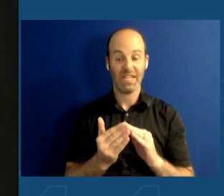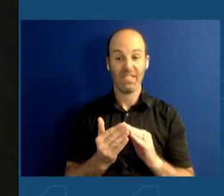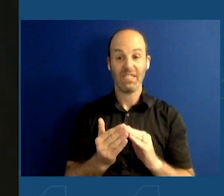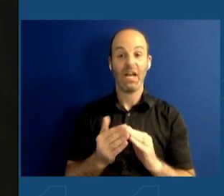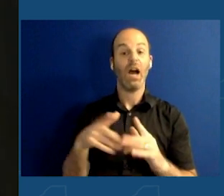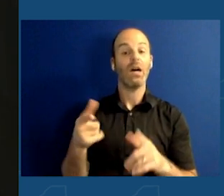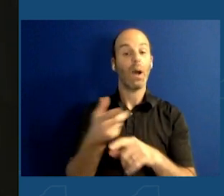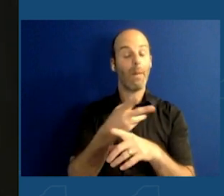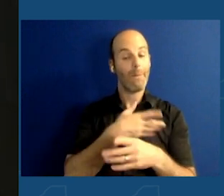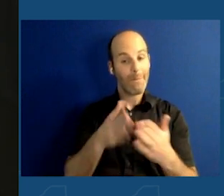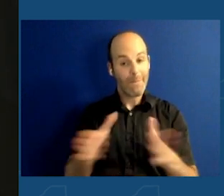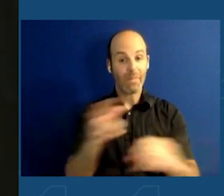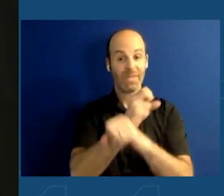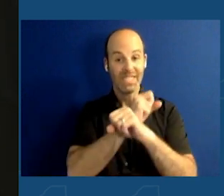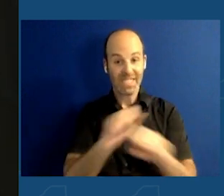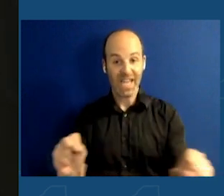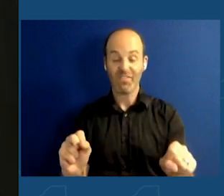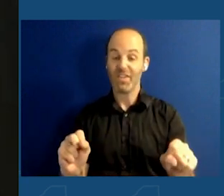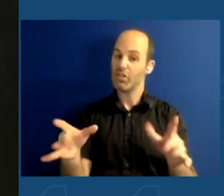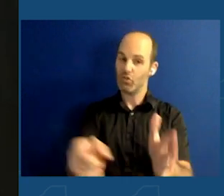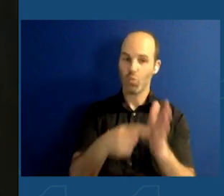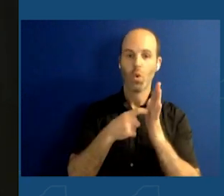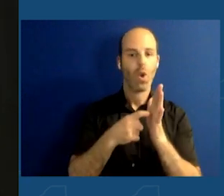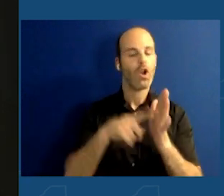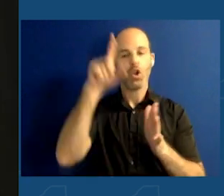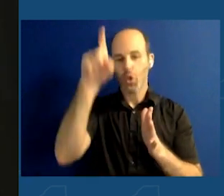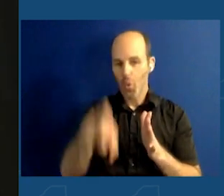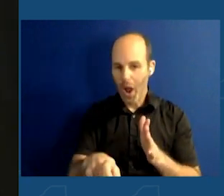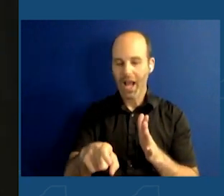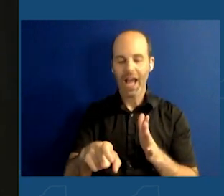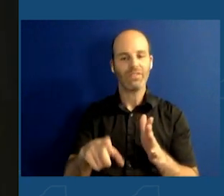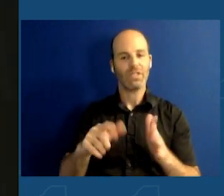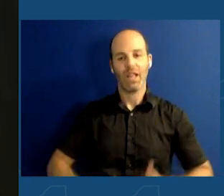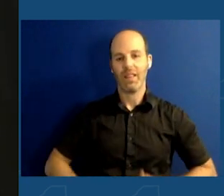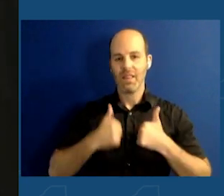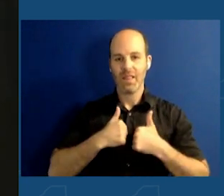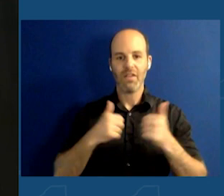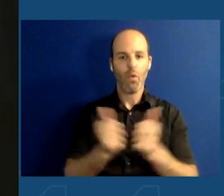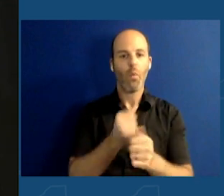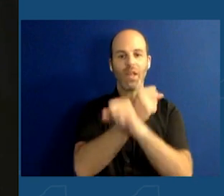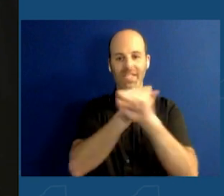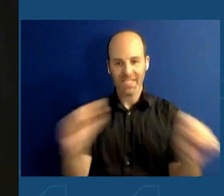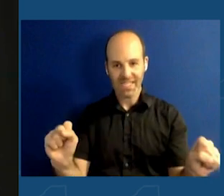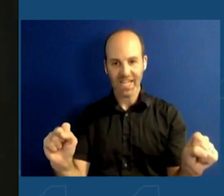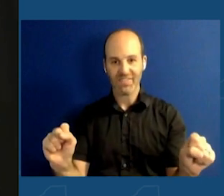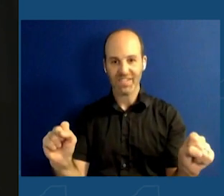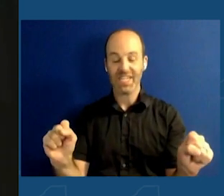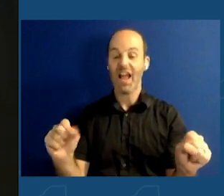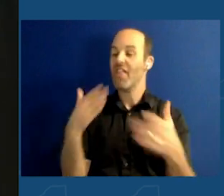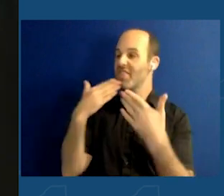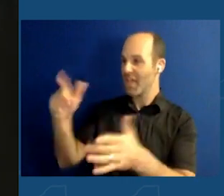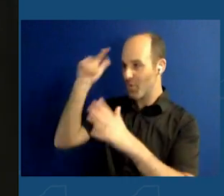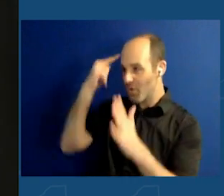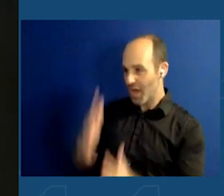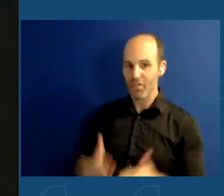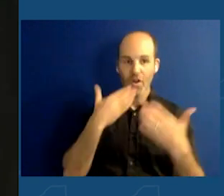to prosperity. You cannot live in a city or country without them. Thank you, Governor. Thank you, Director.